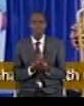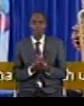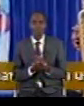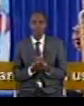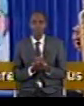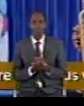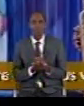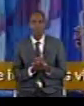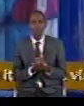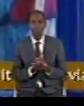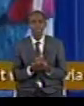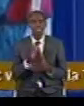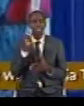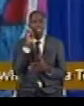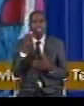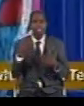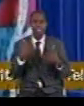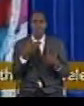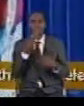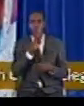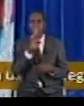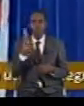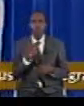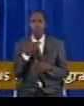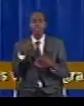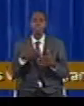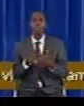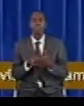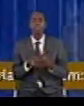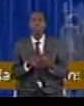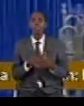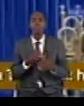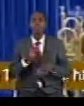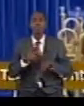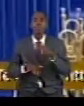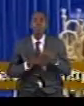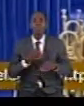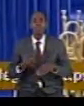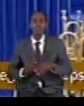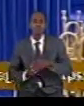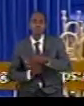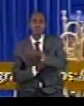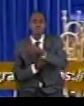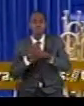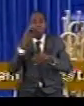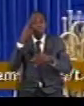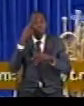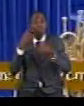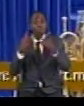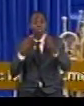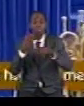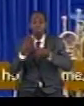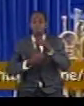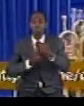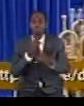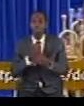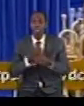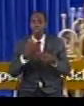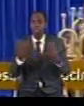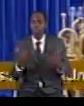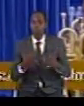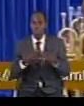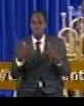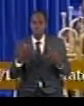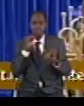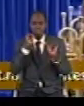She has been using a walking frame. This is the walking frame for 10 years now. But today, she can walk